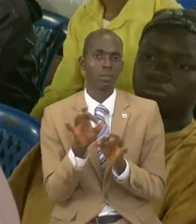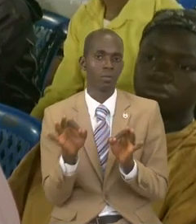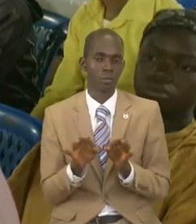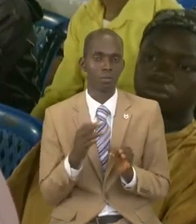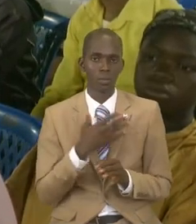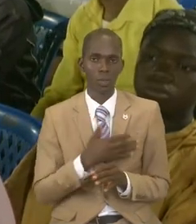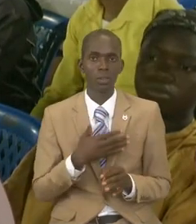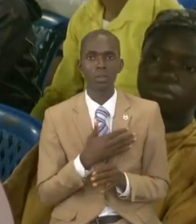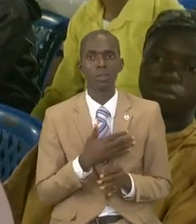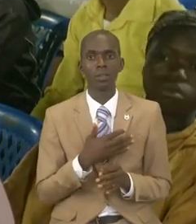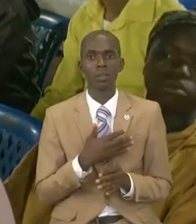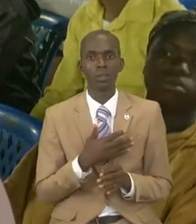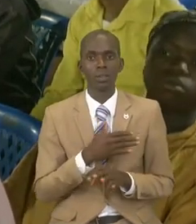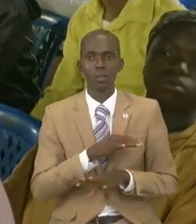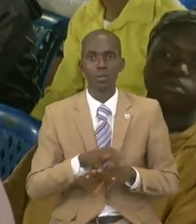This is a great day for you.